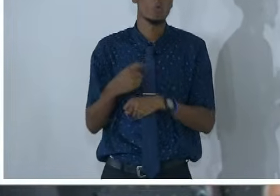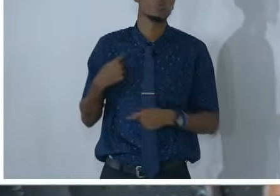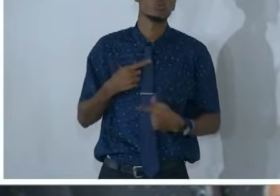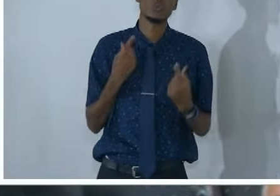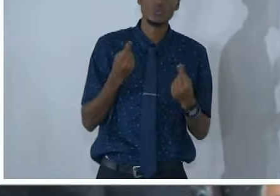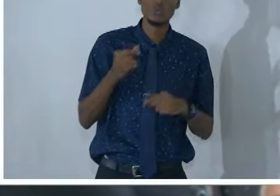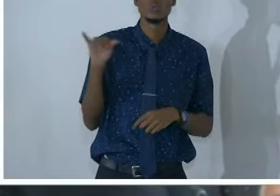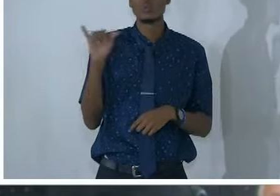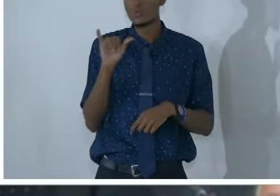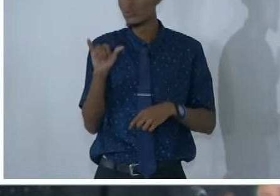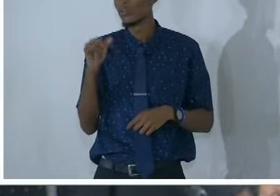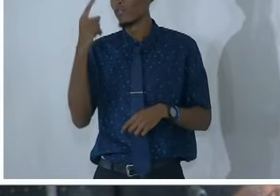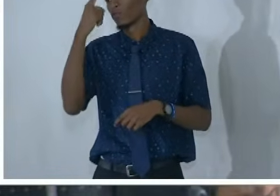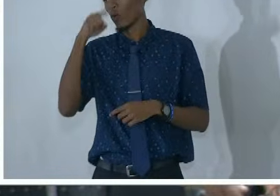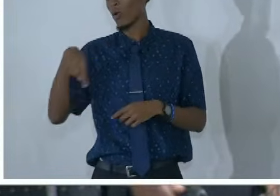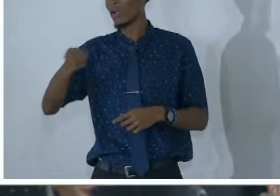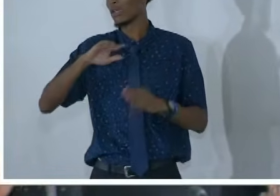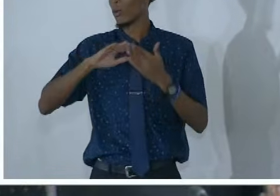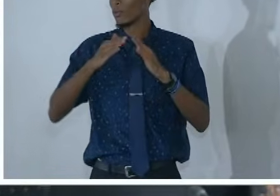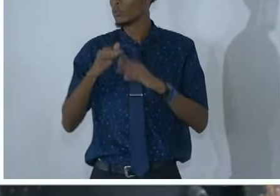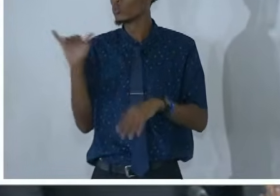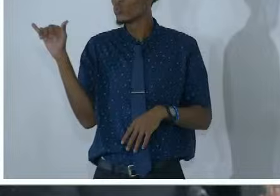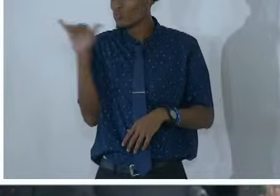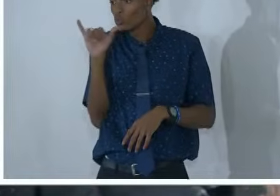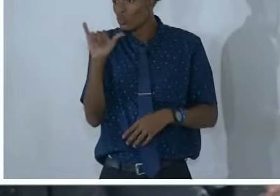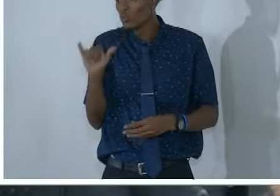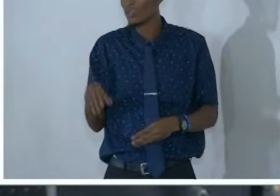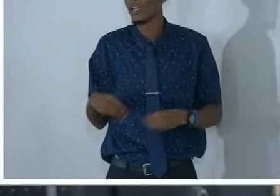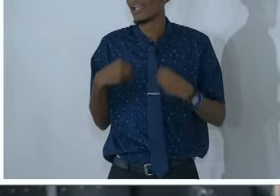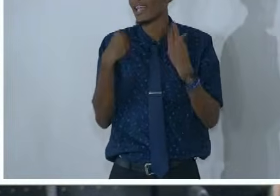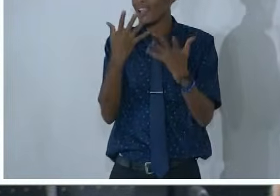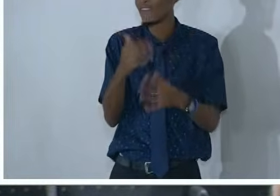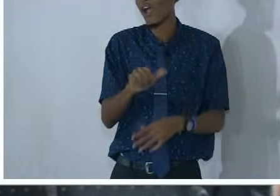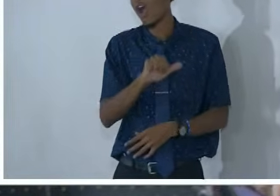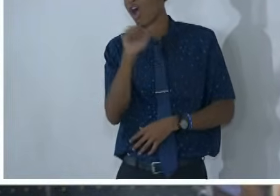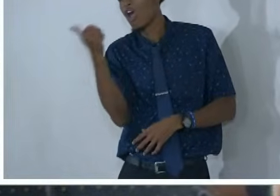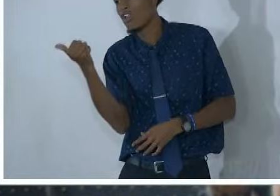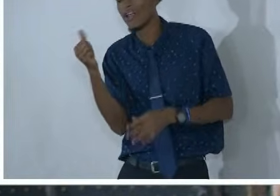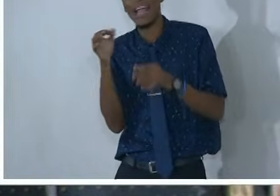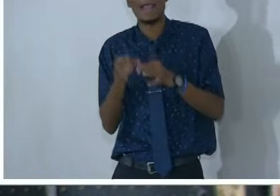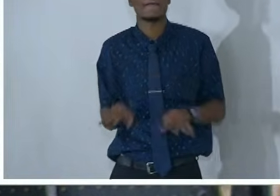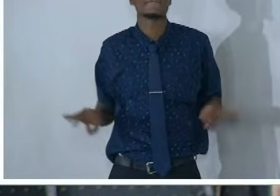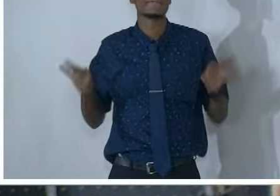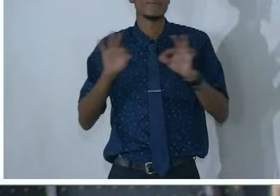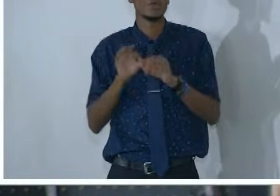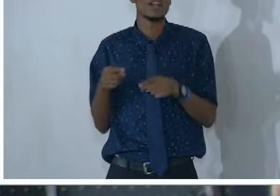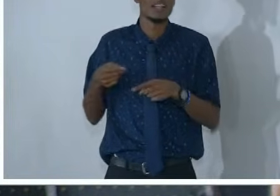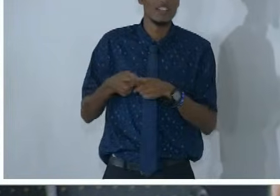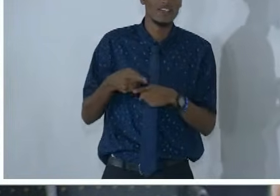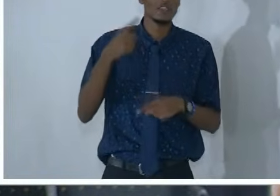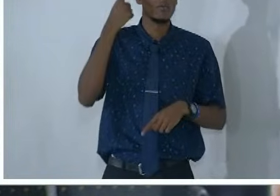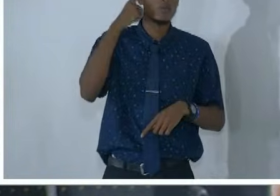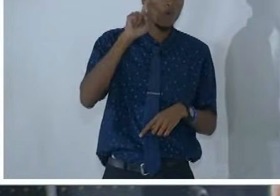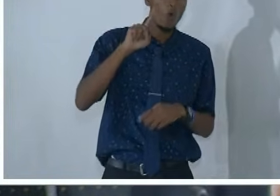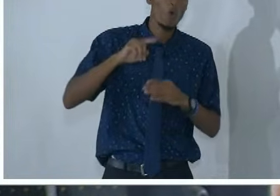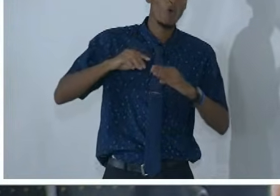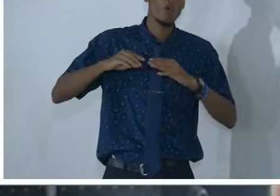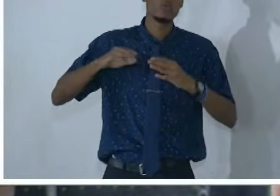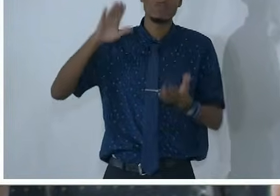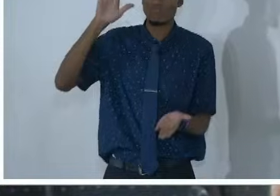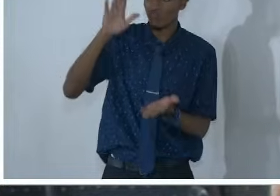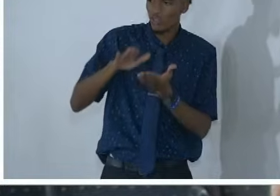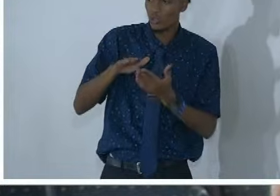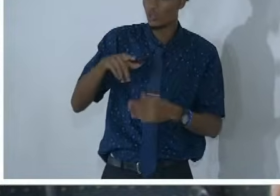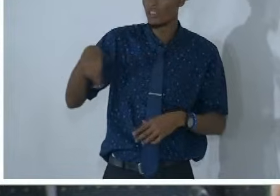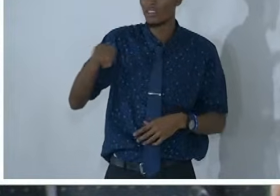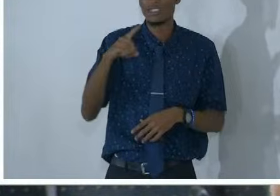of communities, and it offers another buffer, another important intervention to reduce the potential for